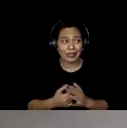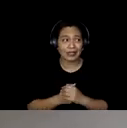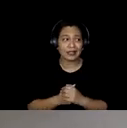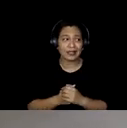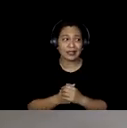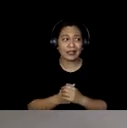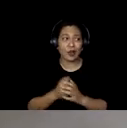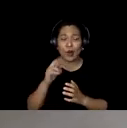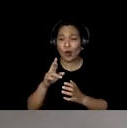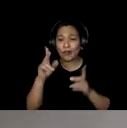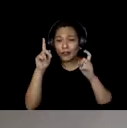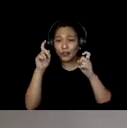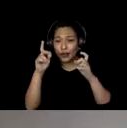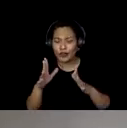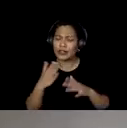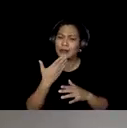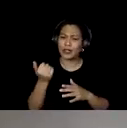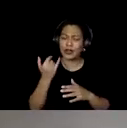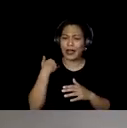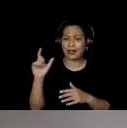sense to have an Instagram account.